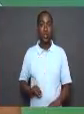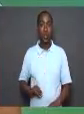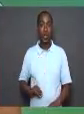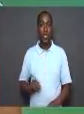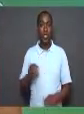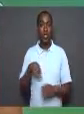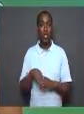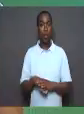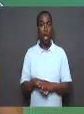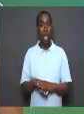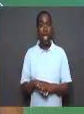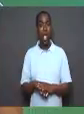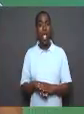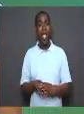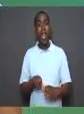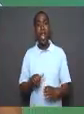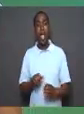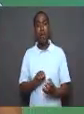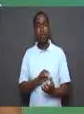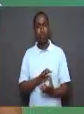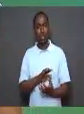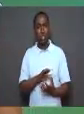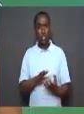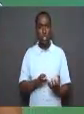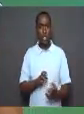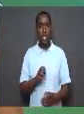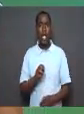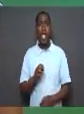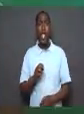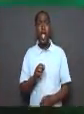greeted by a mixture of gastric juices.